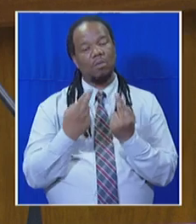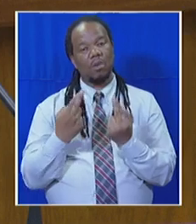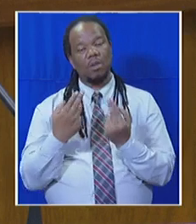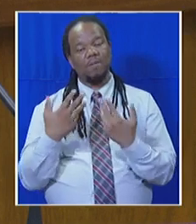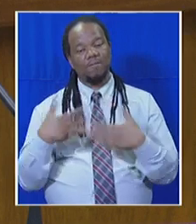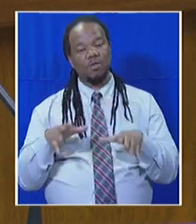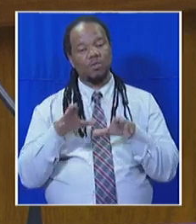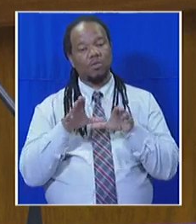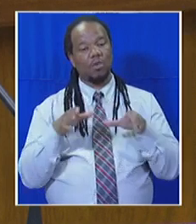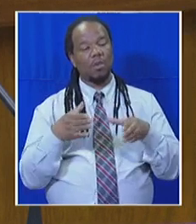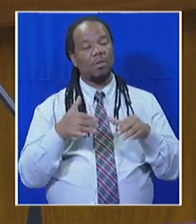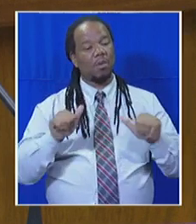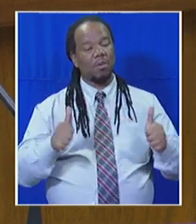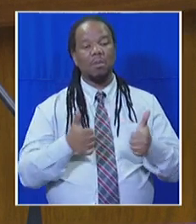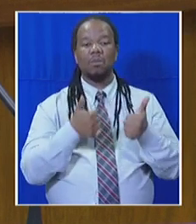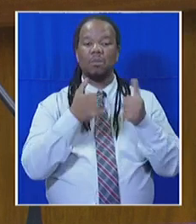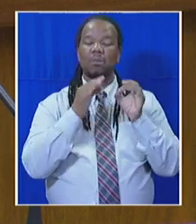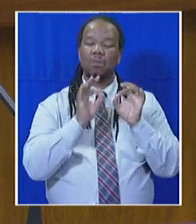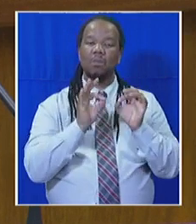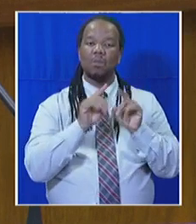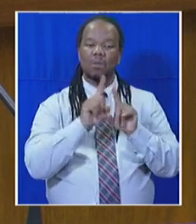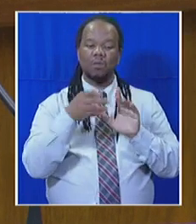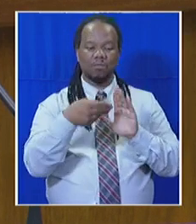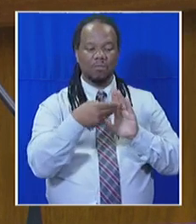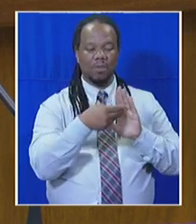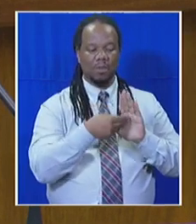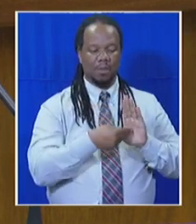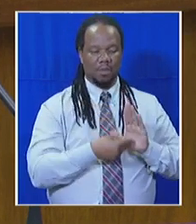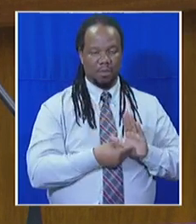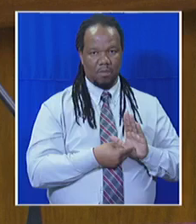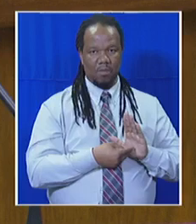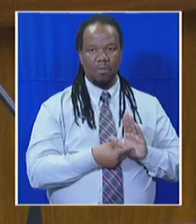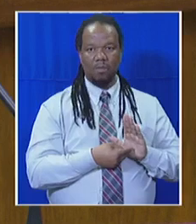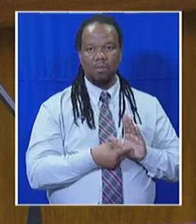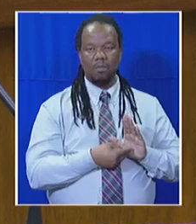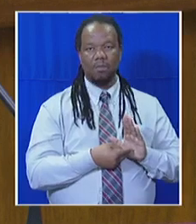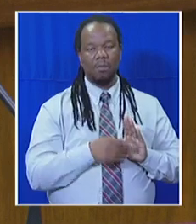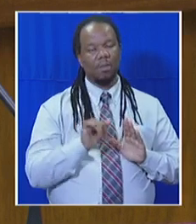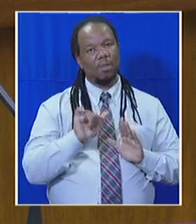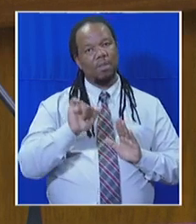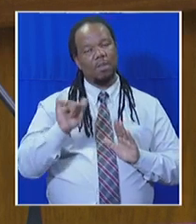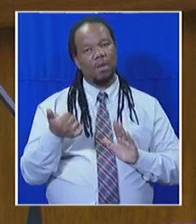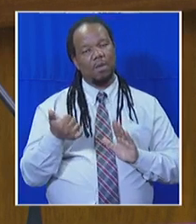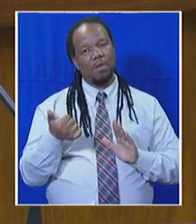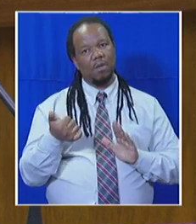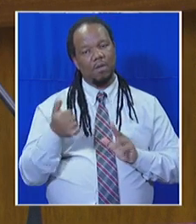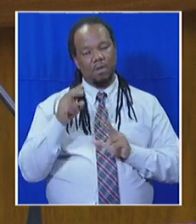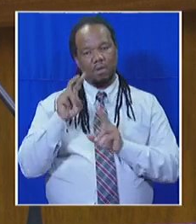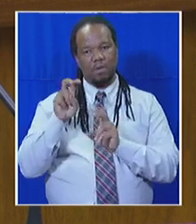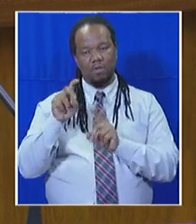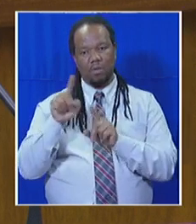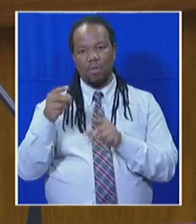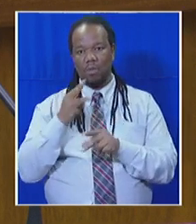proper, and we think they should be considered. So there are many issues that should be tackled: water and